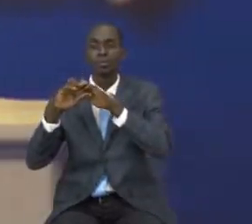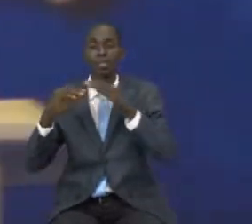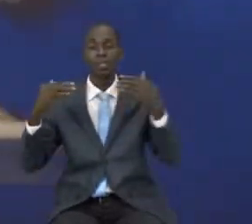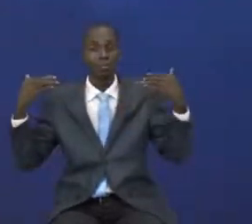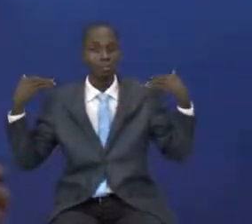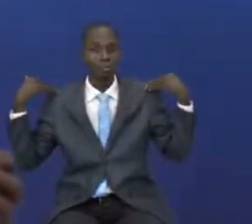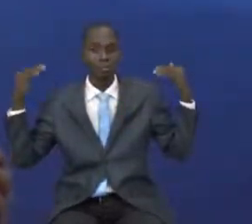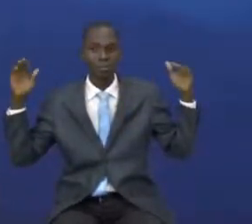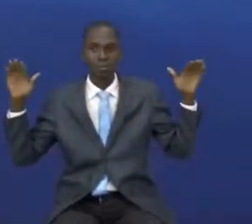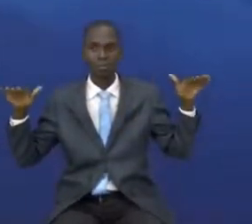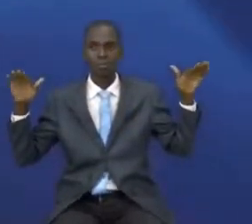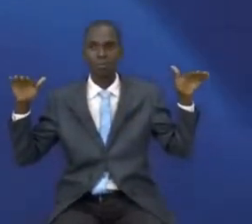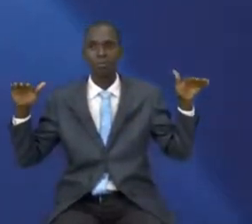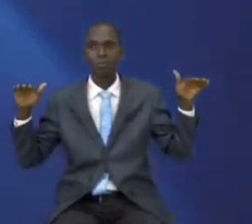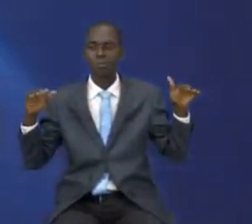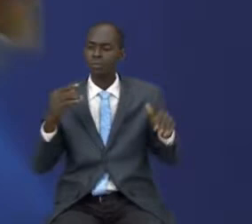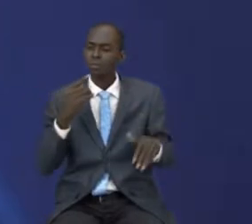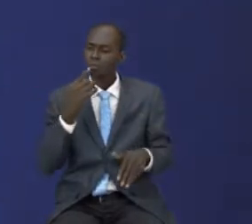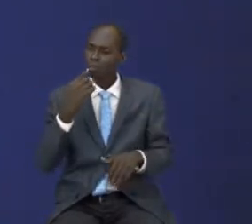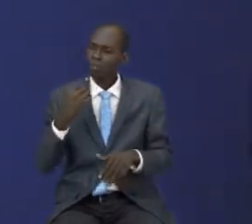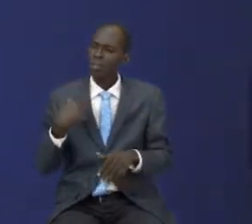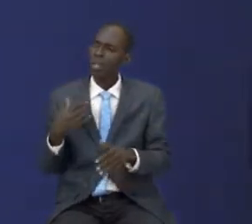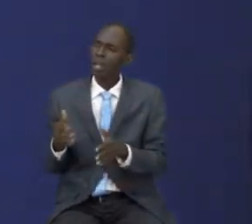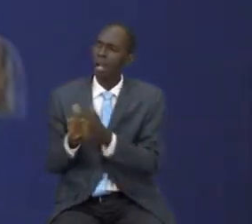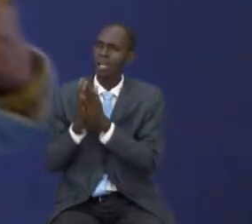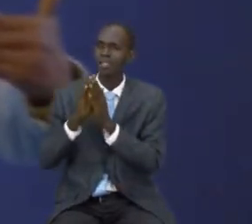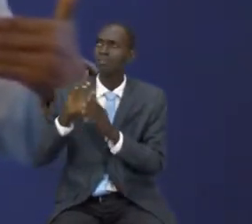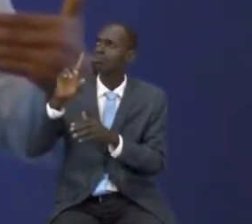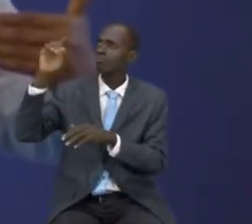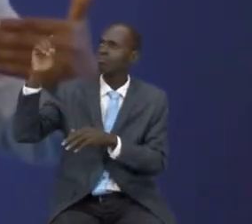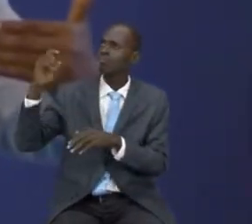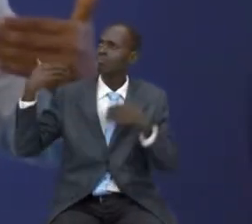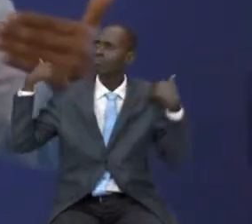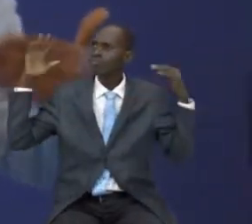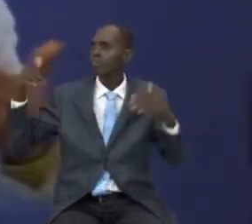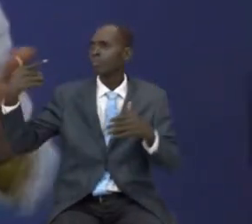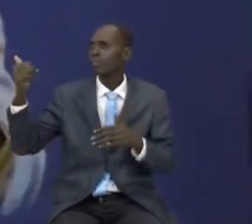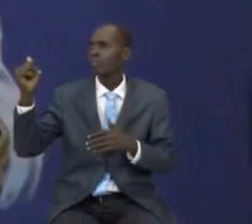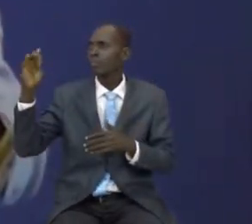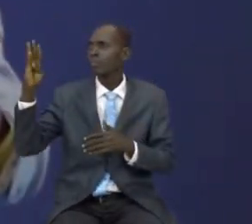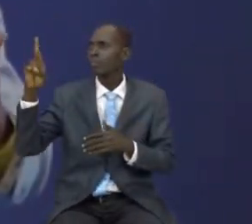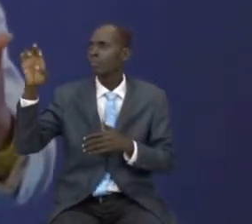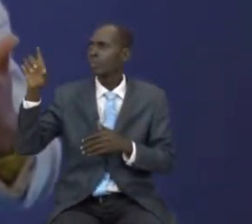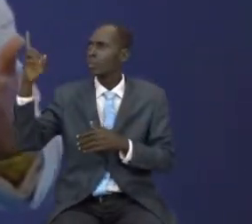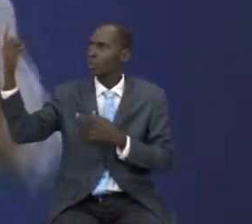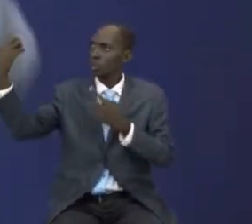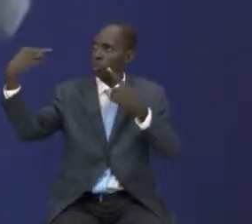Angels, tell me, Gabriel, you came and you saw